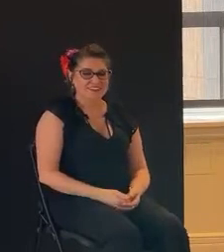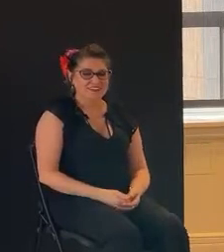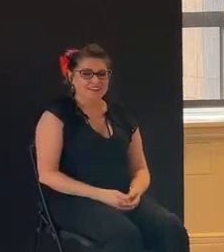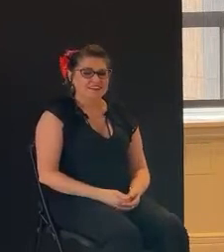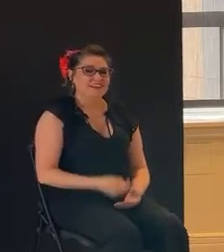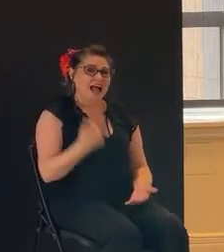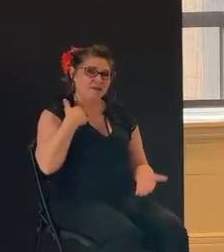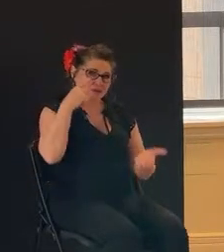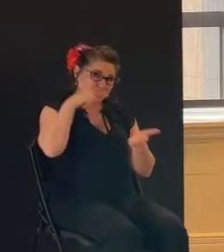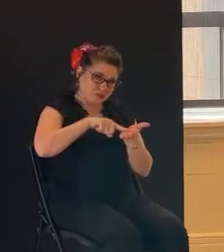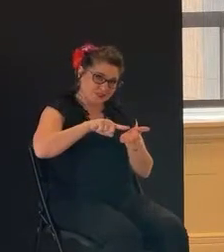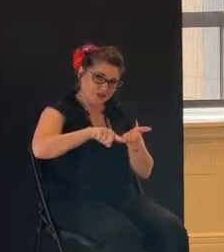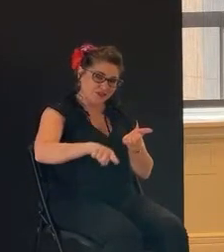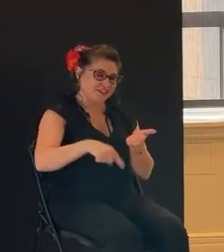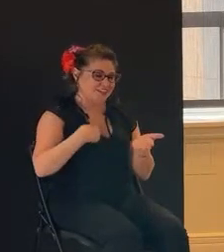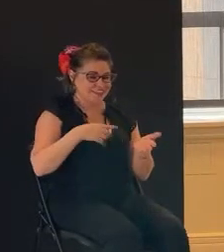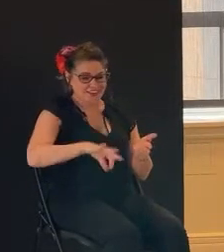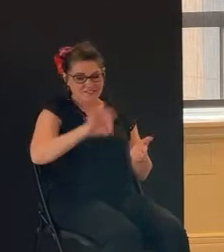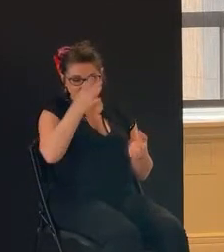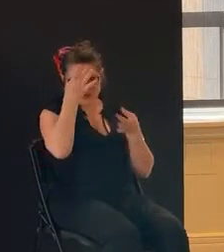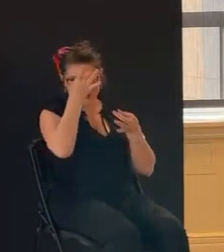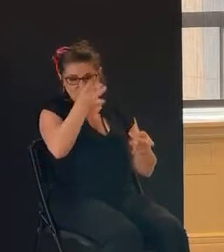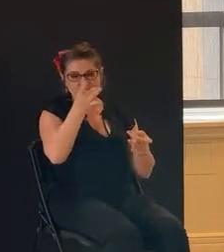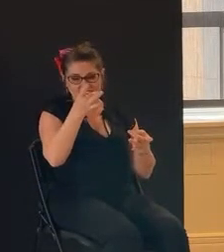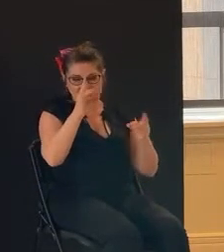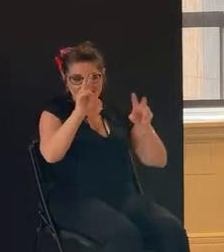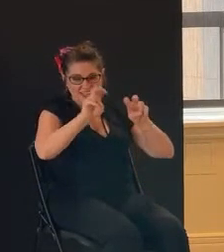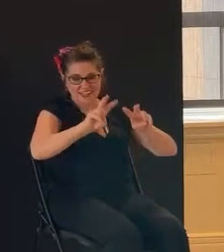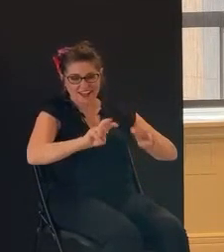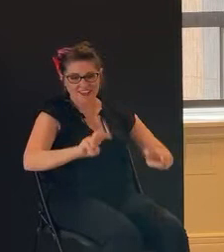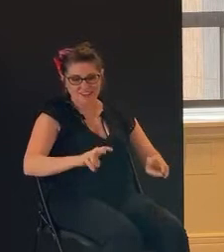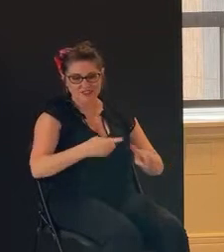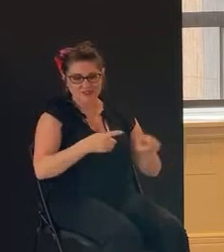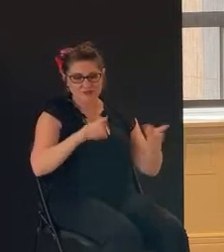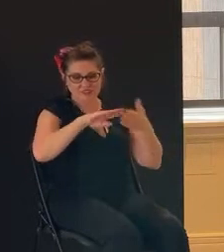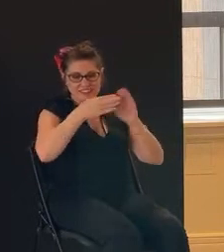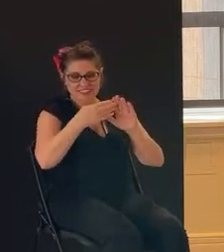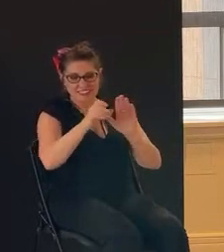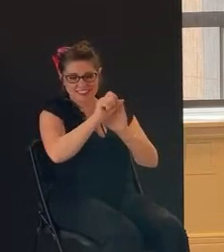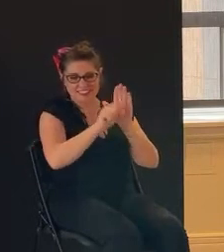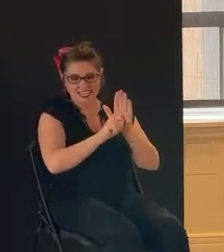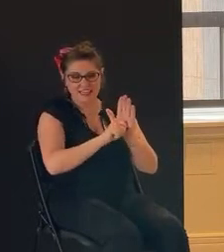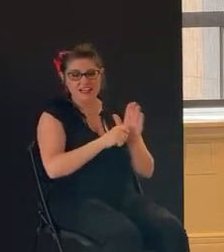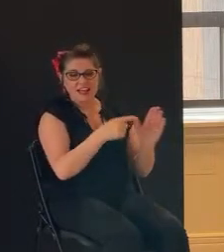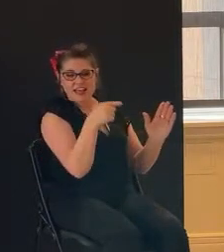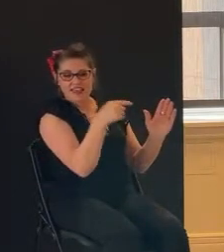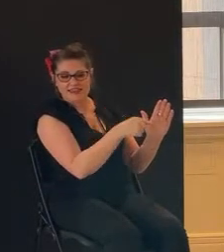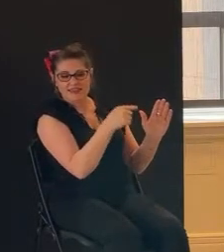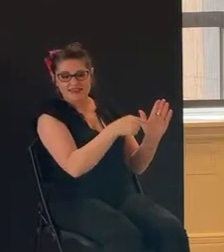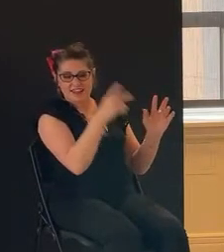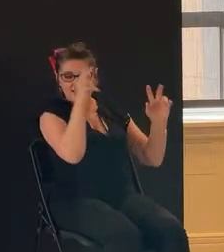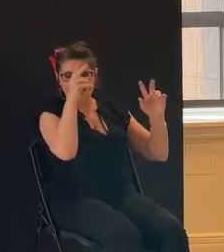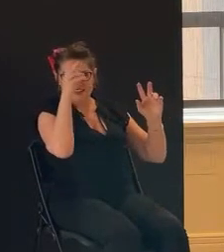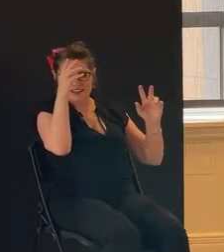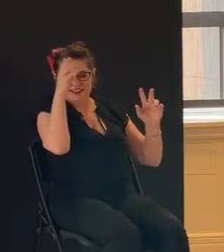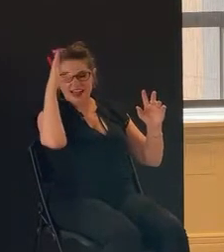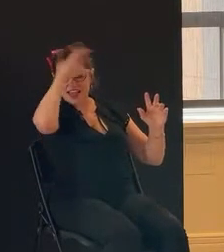I found an interesting analysis by the State Emergency Management Office, and they estimated that those upgrades cost